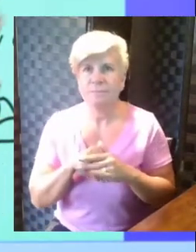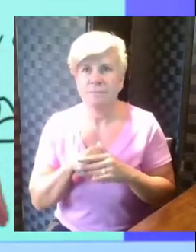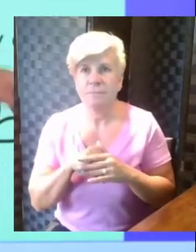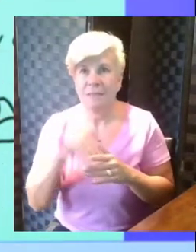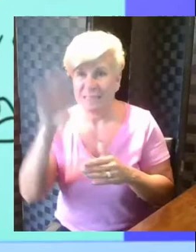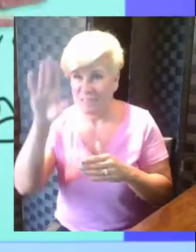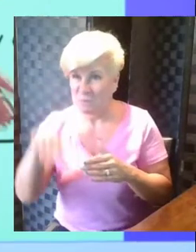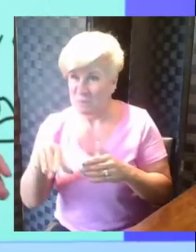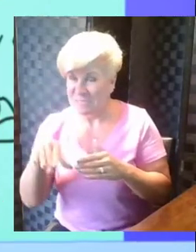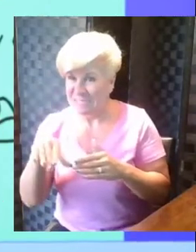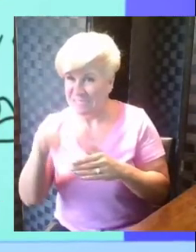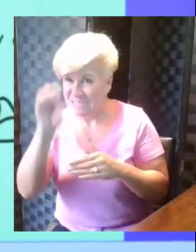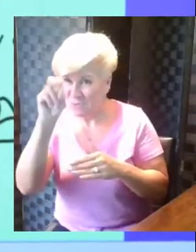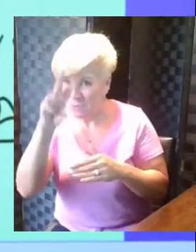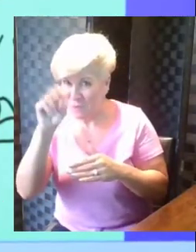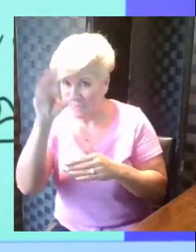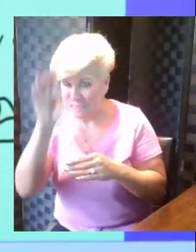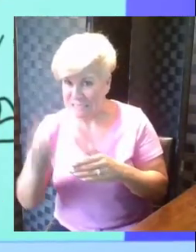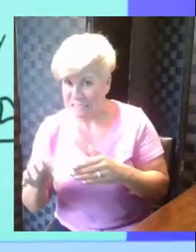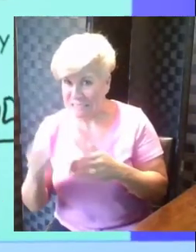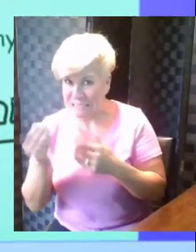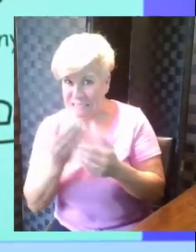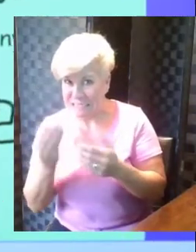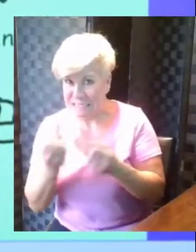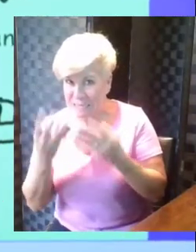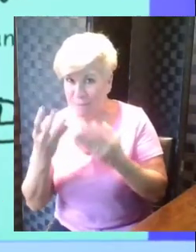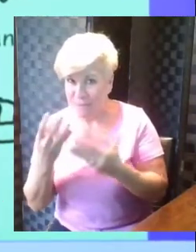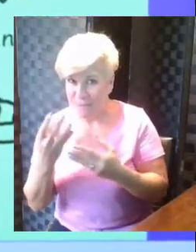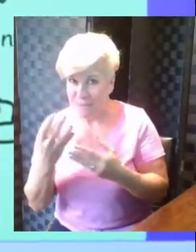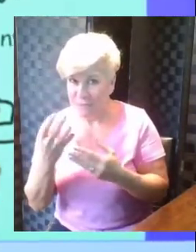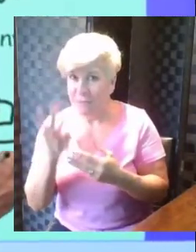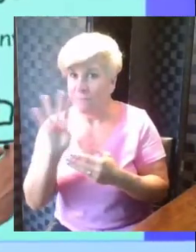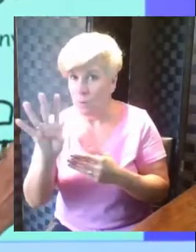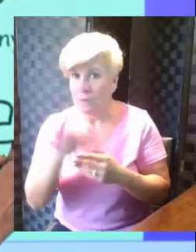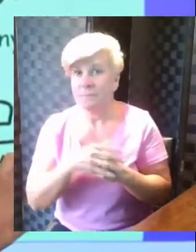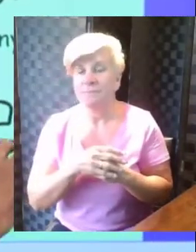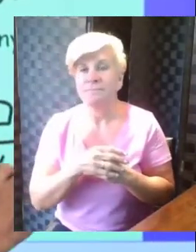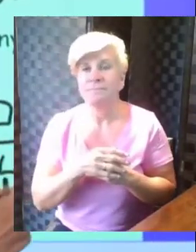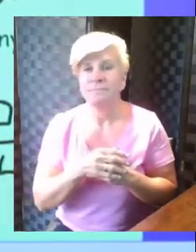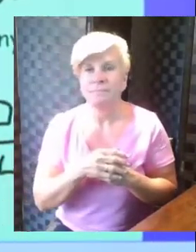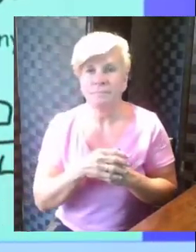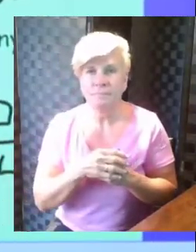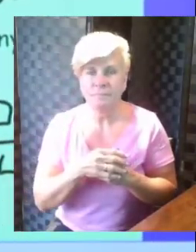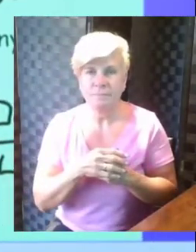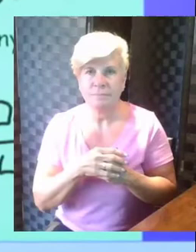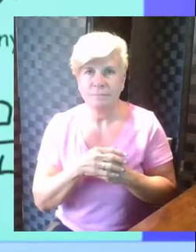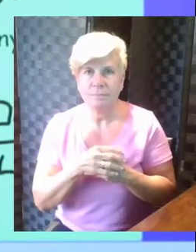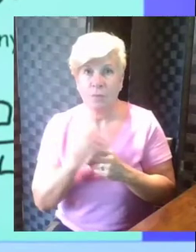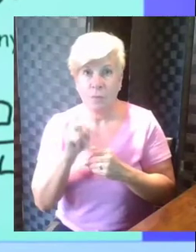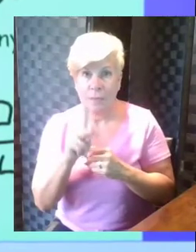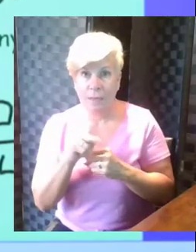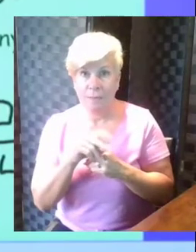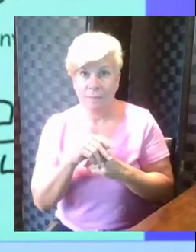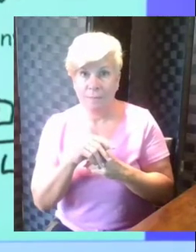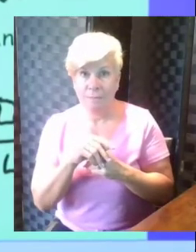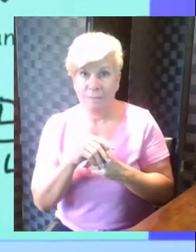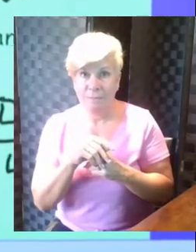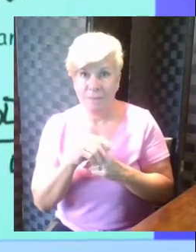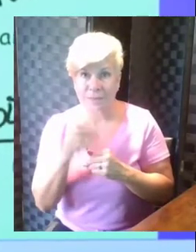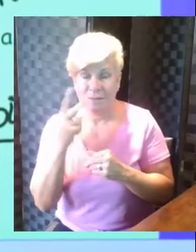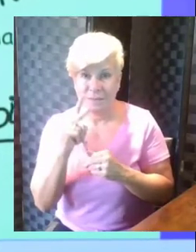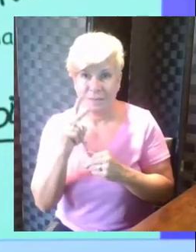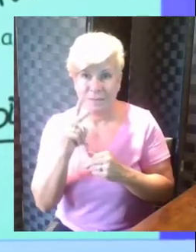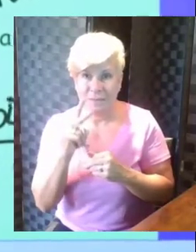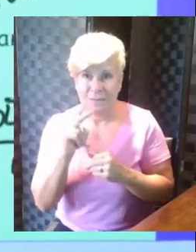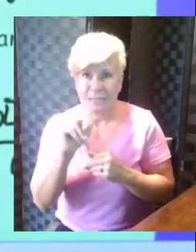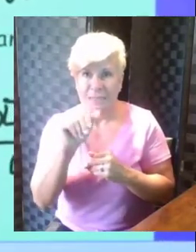this part's easy. How many units do I have? Just single ones. Yeah, 4. That's easy enough. Okay, let's take a look at